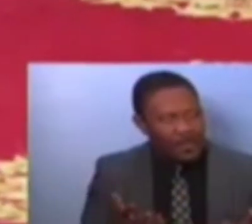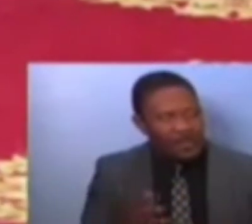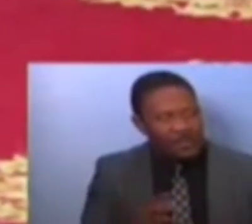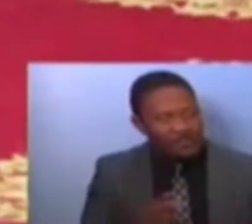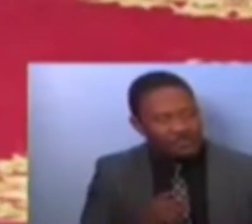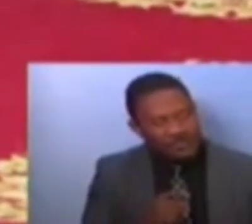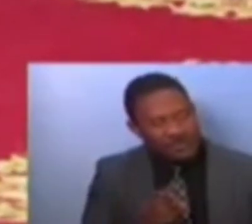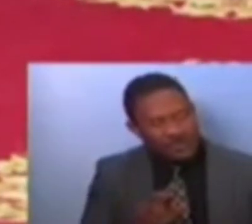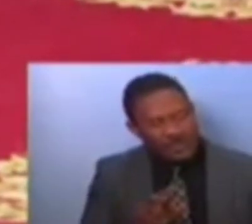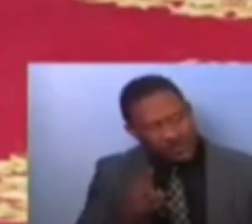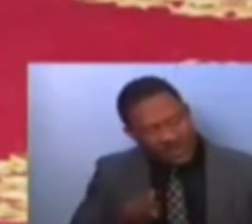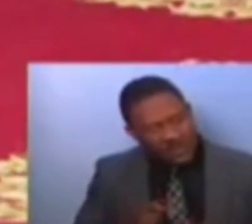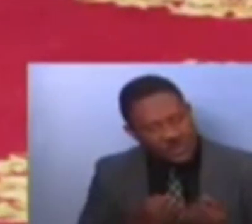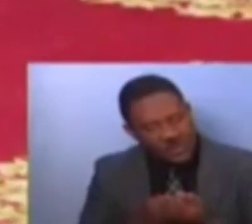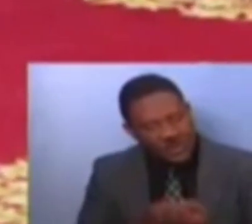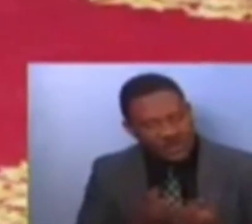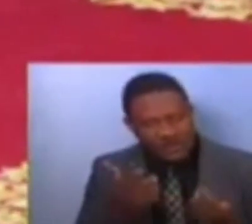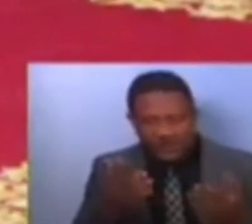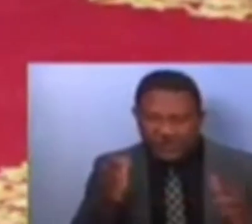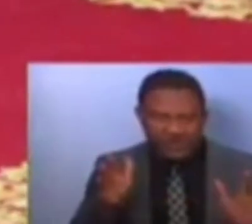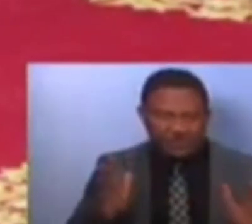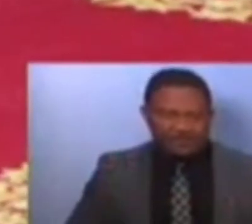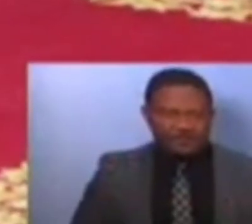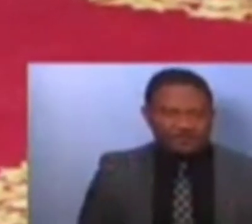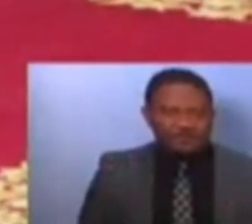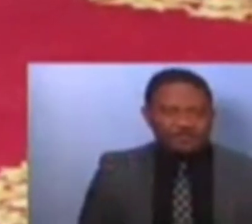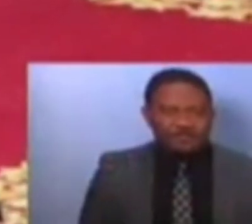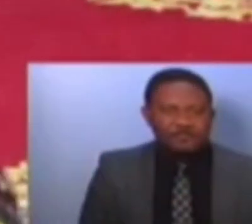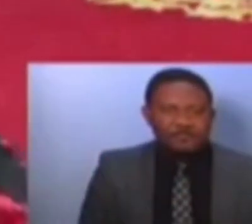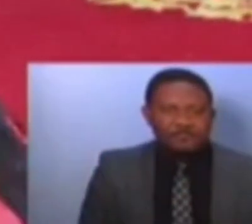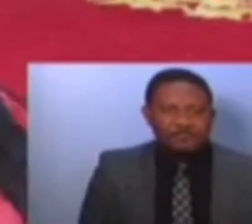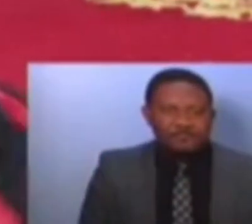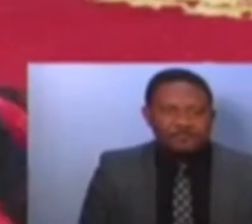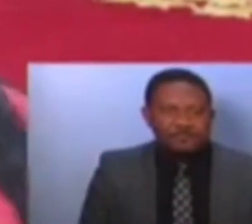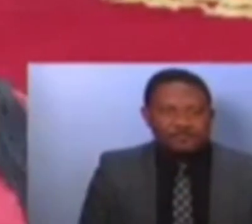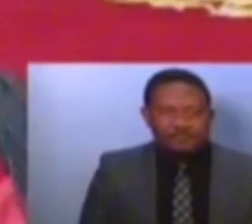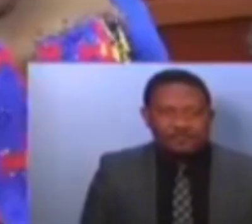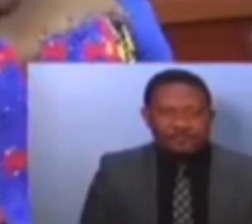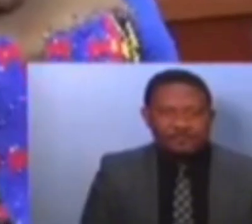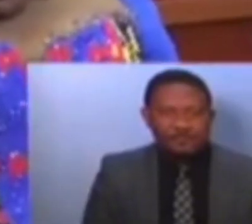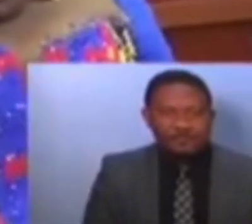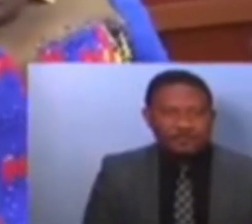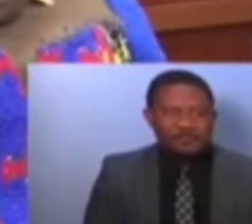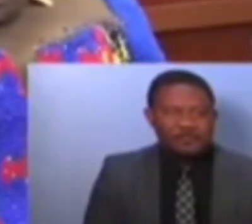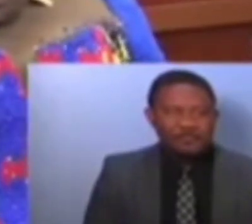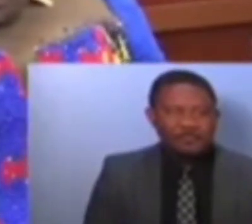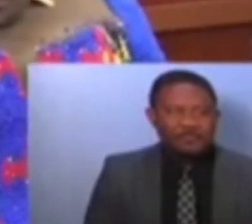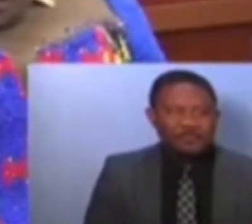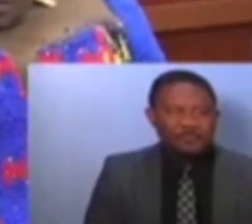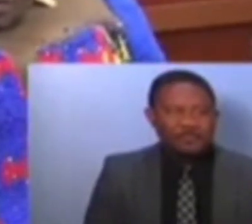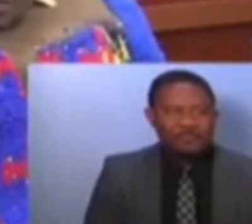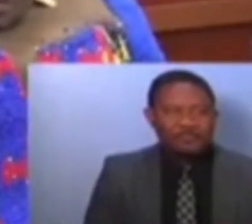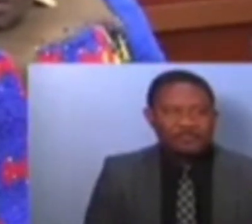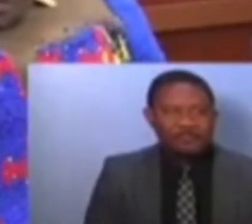other thing apart from seconding the motion. Thank you. Mr. Chairman, Mr. Chairman,